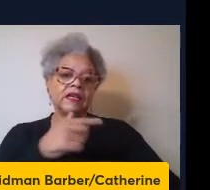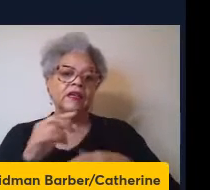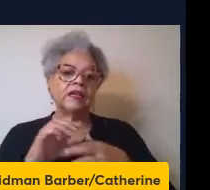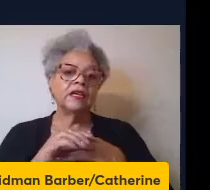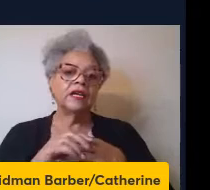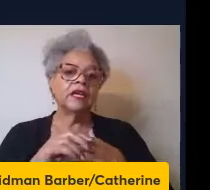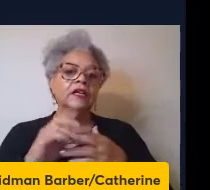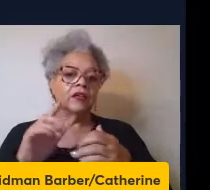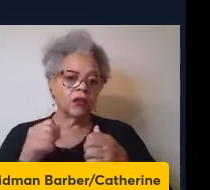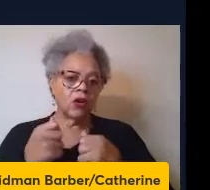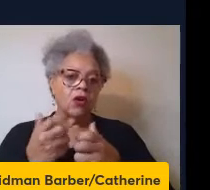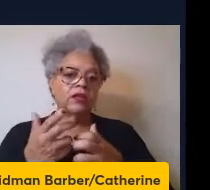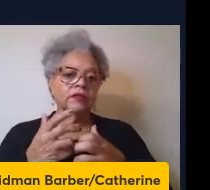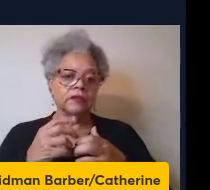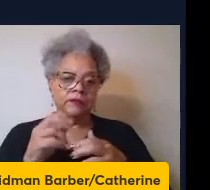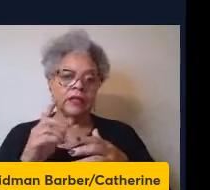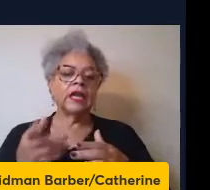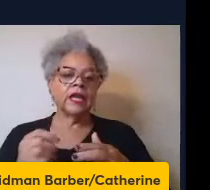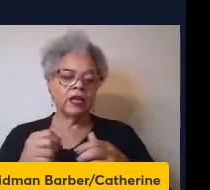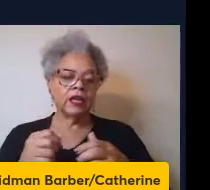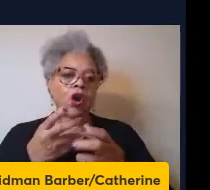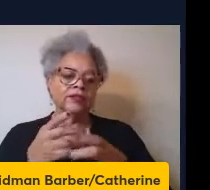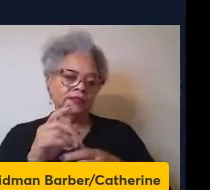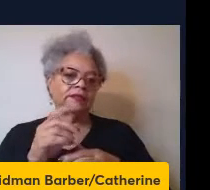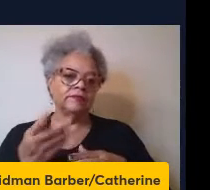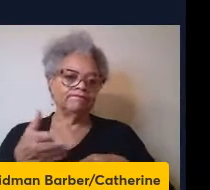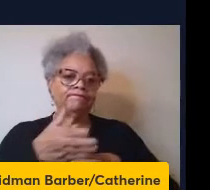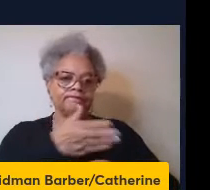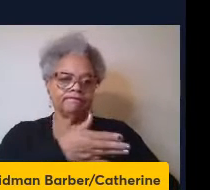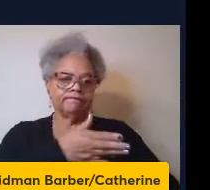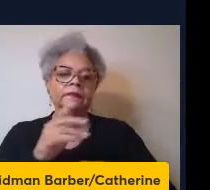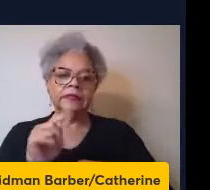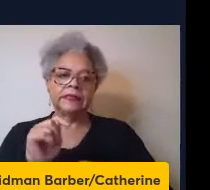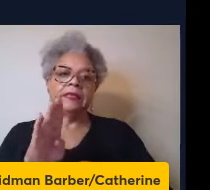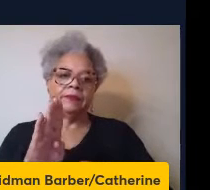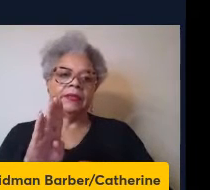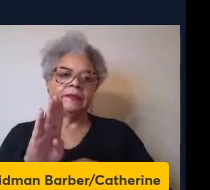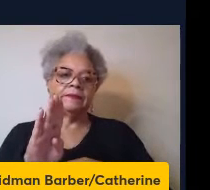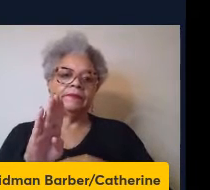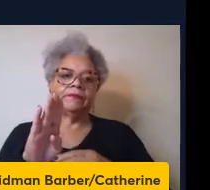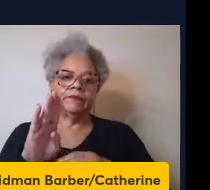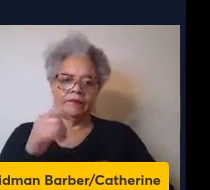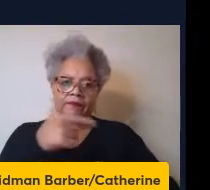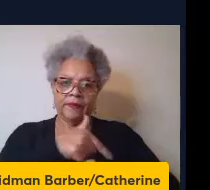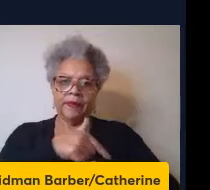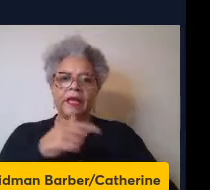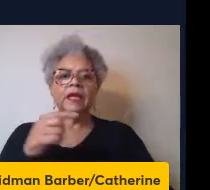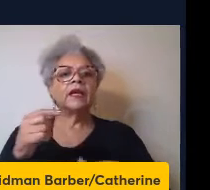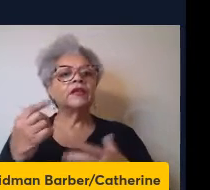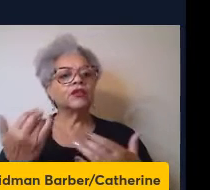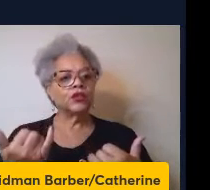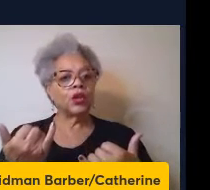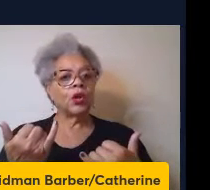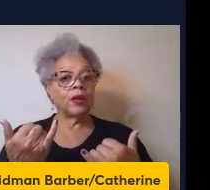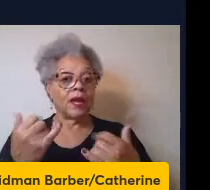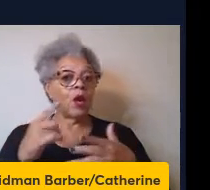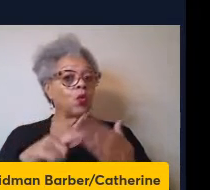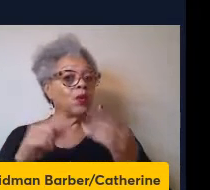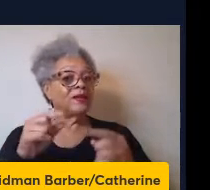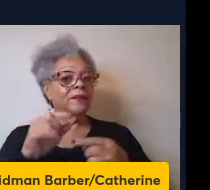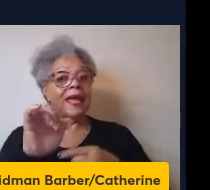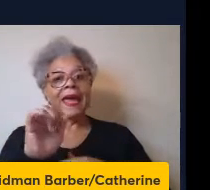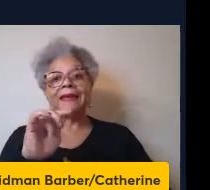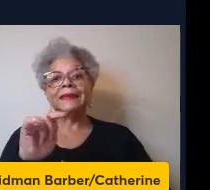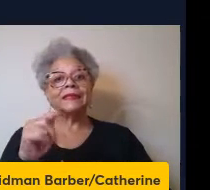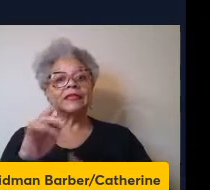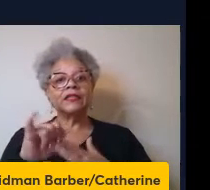cell response. However, one of the challenges is, you know, what antigens do you put in a TB vaccine?